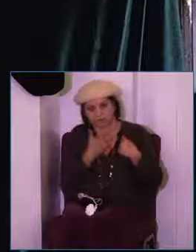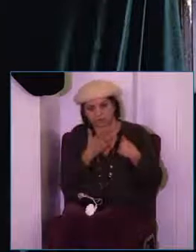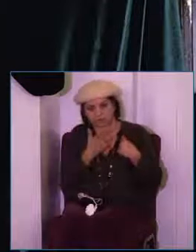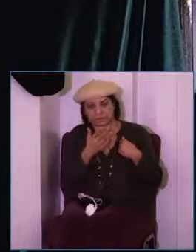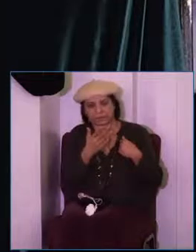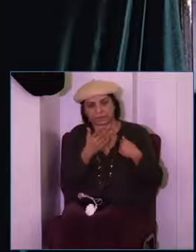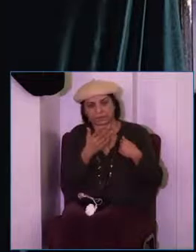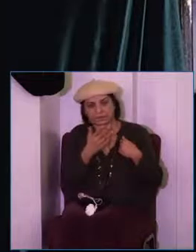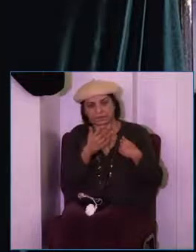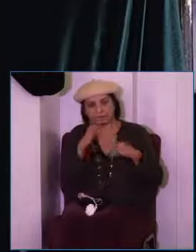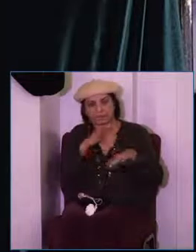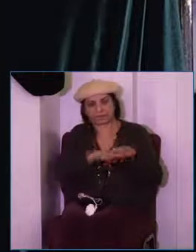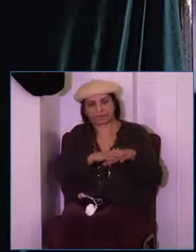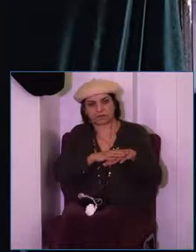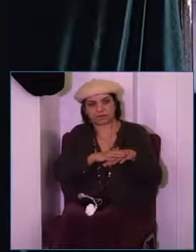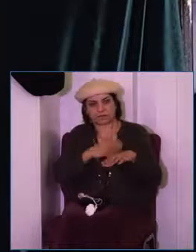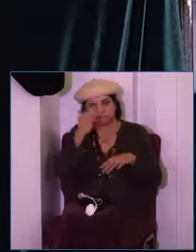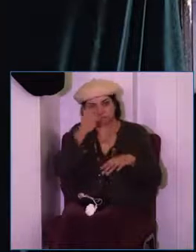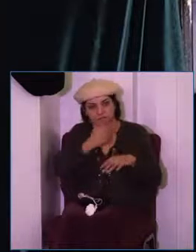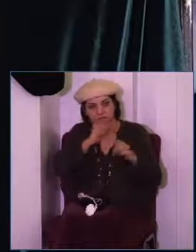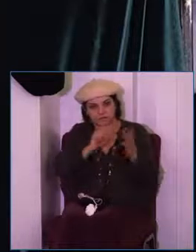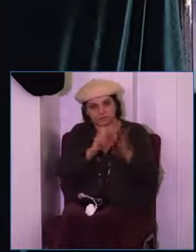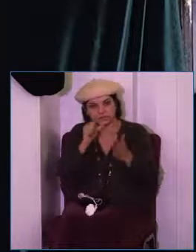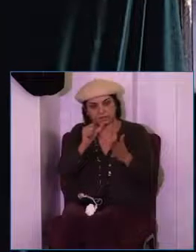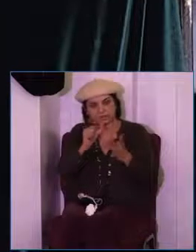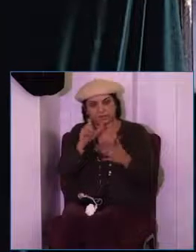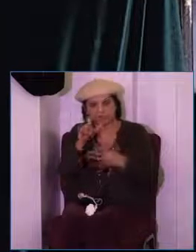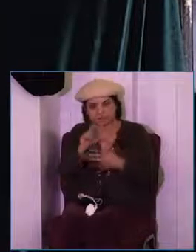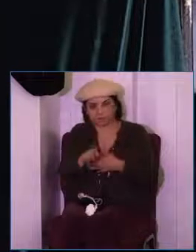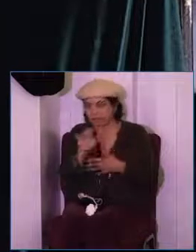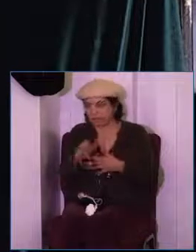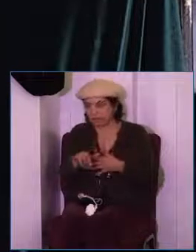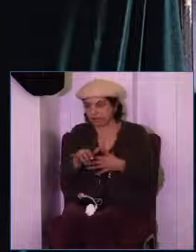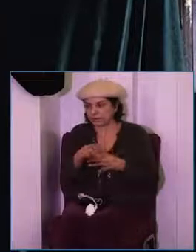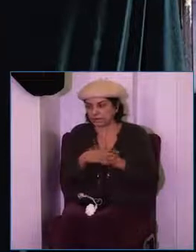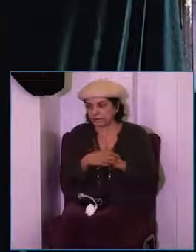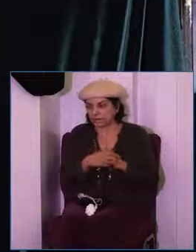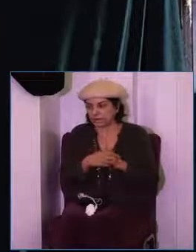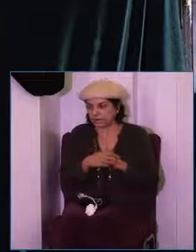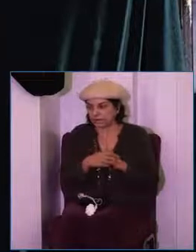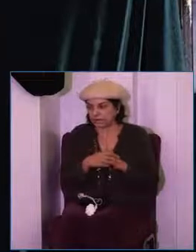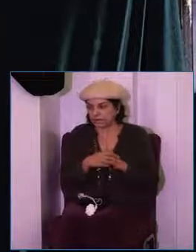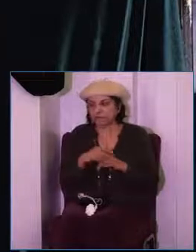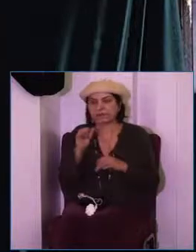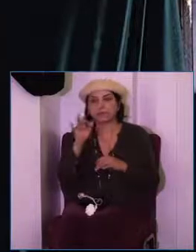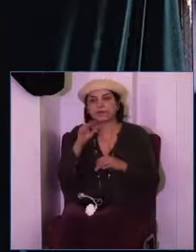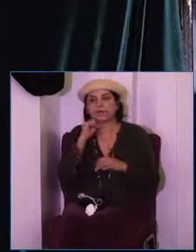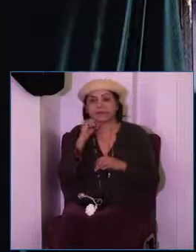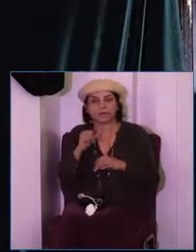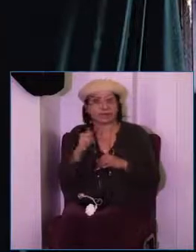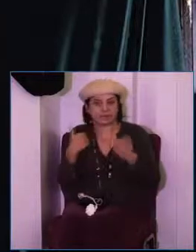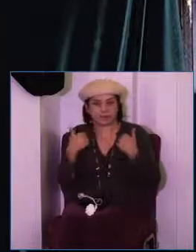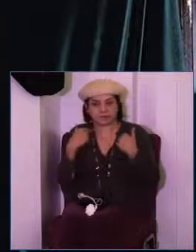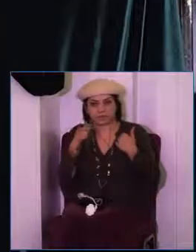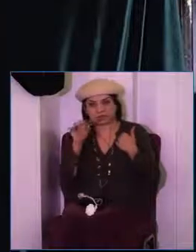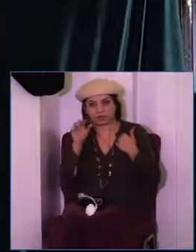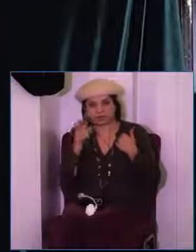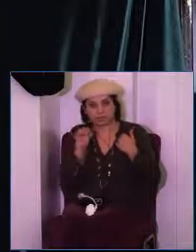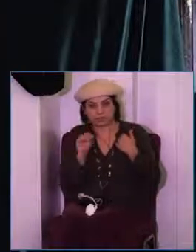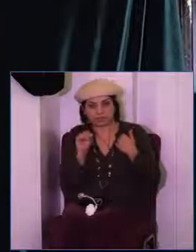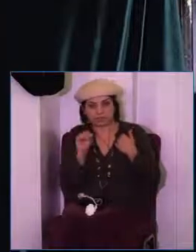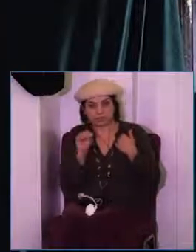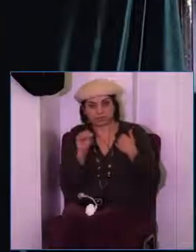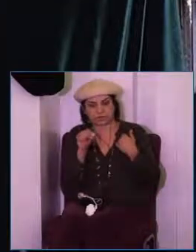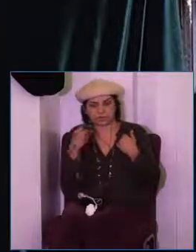page of our website. Go to that and click on that, and it has that. You can, if you do not have Zoom and you